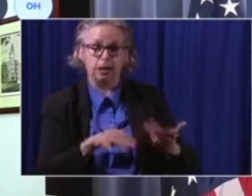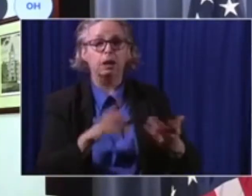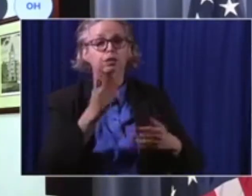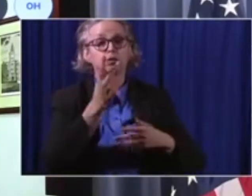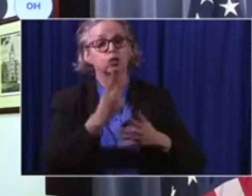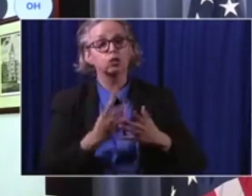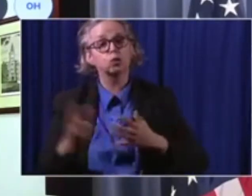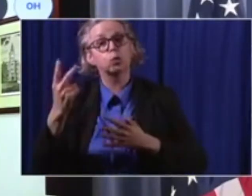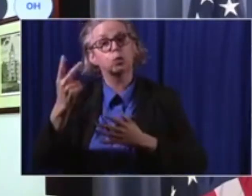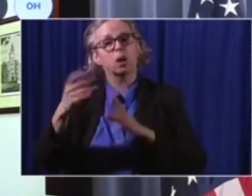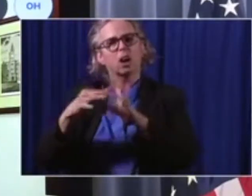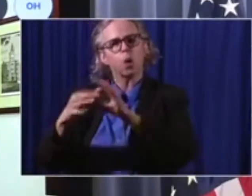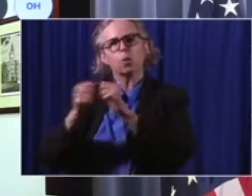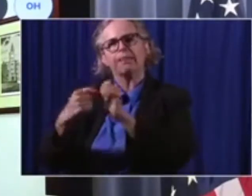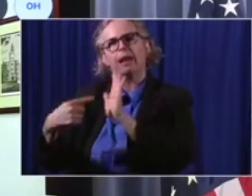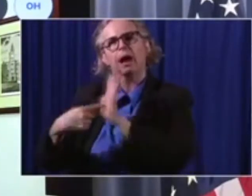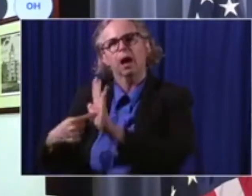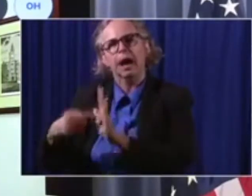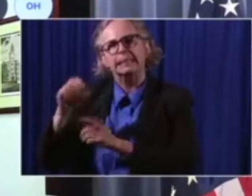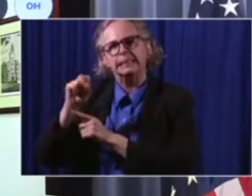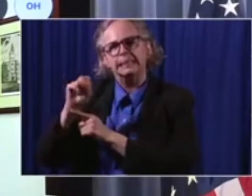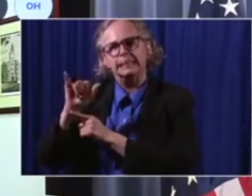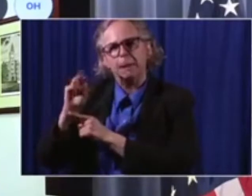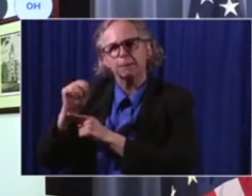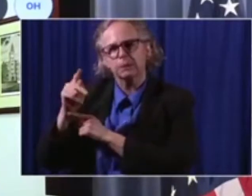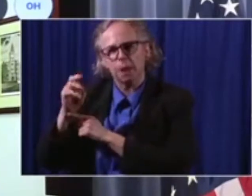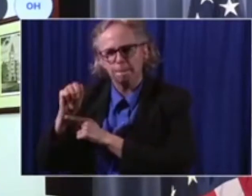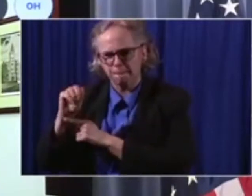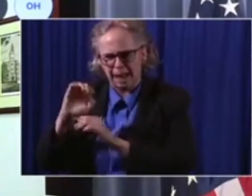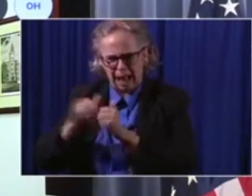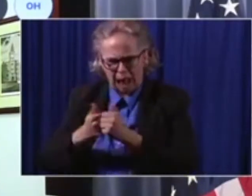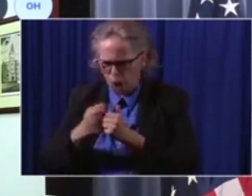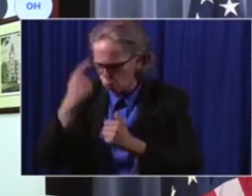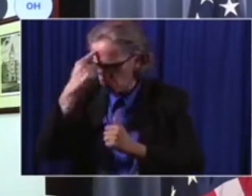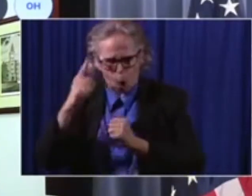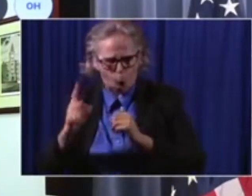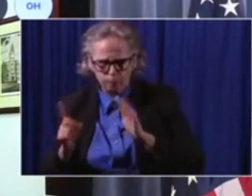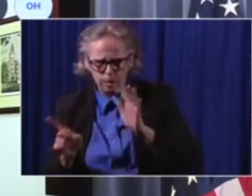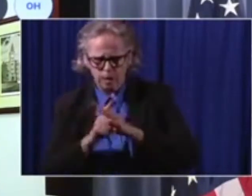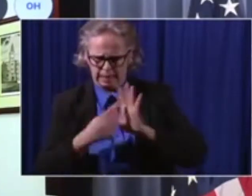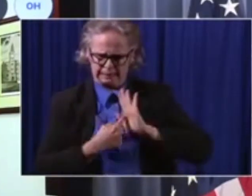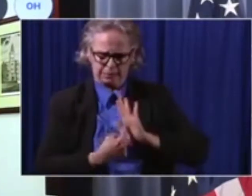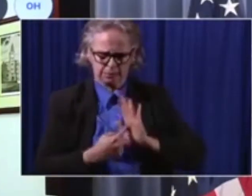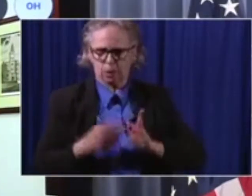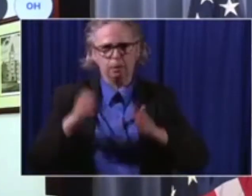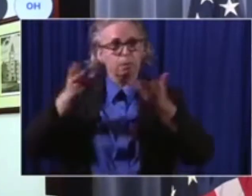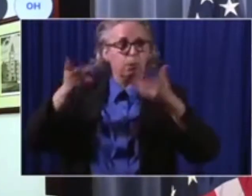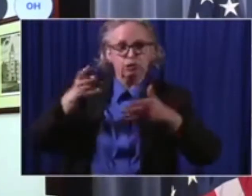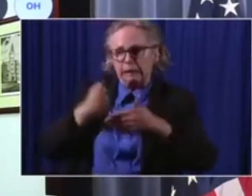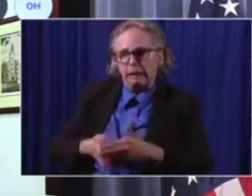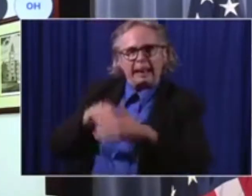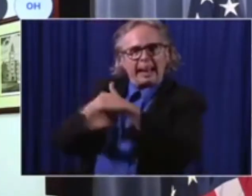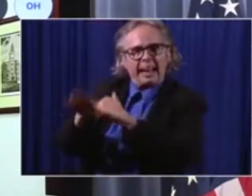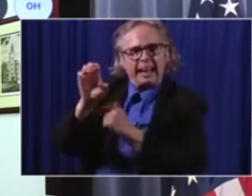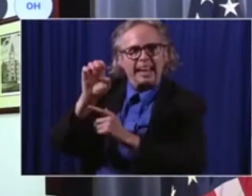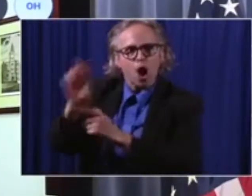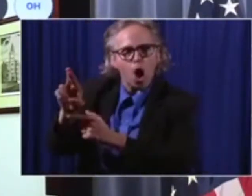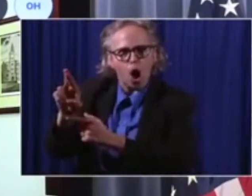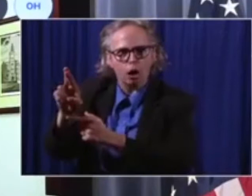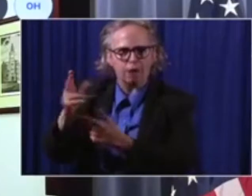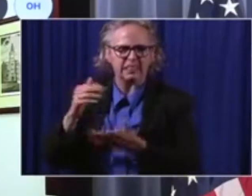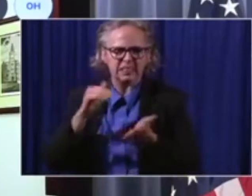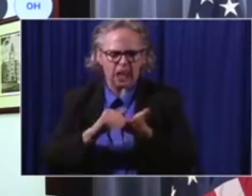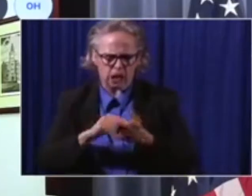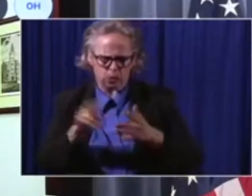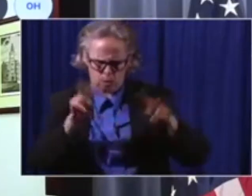patients describe when they either go to the emergency department or when they go to their provider's office. The symptomatic